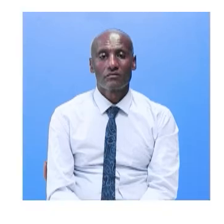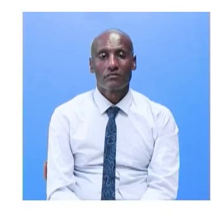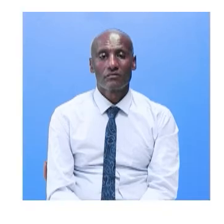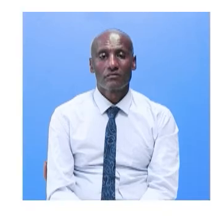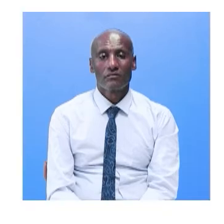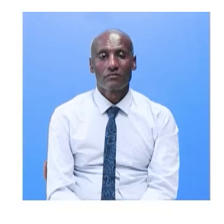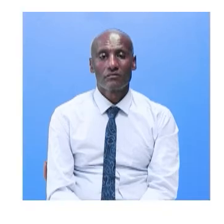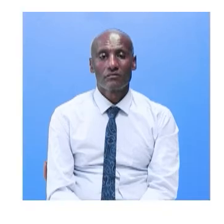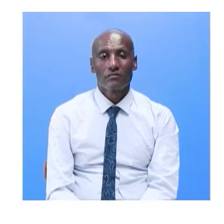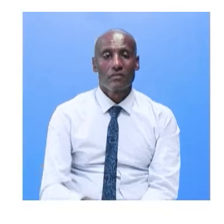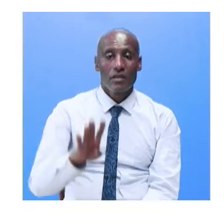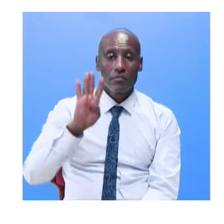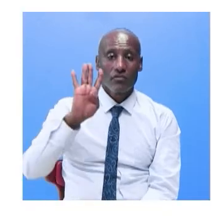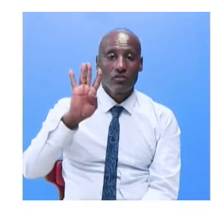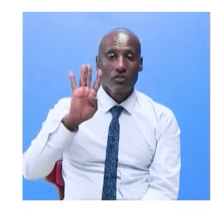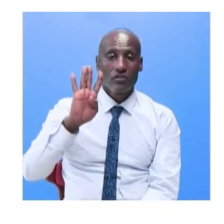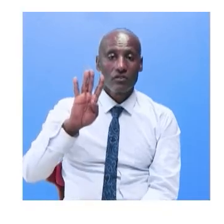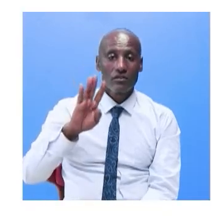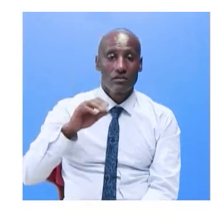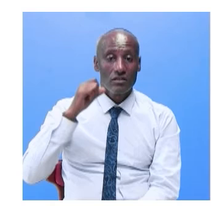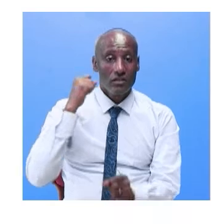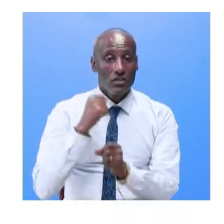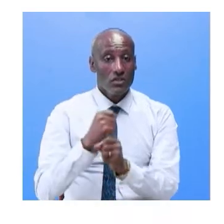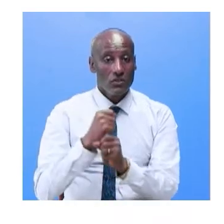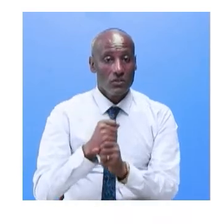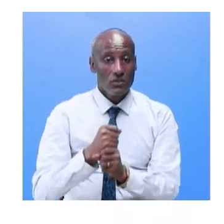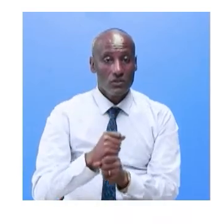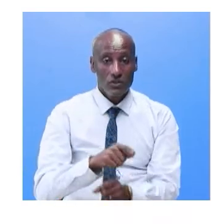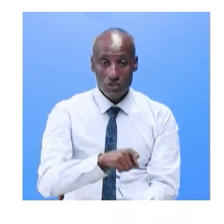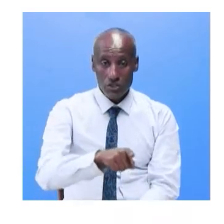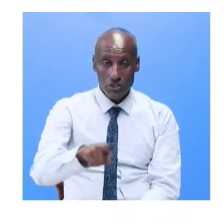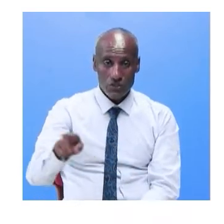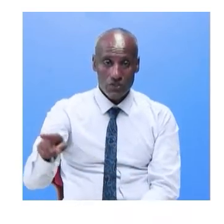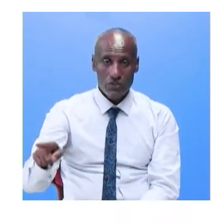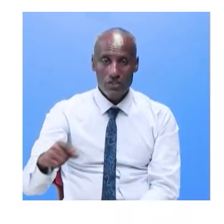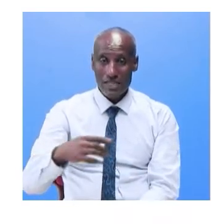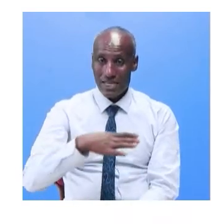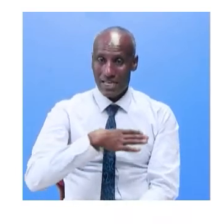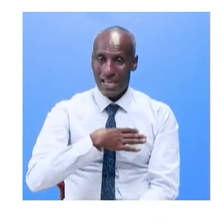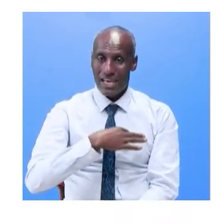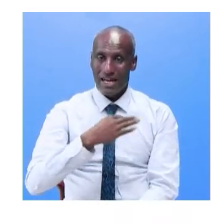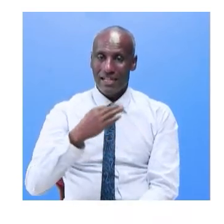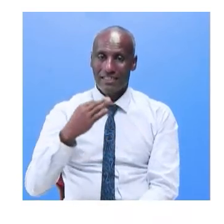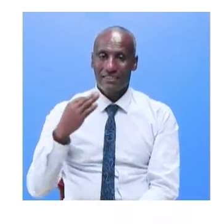Here is, do you like